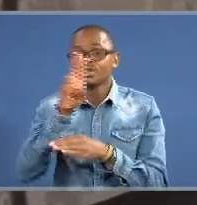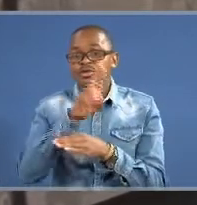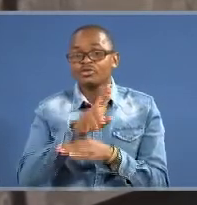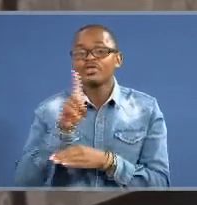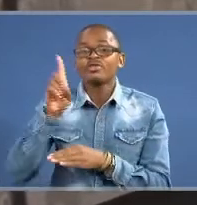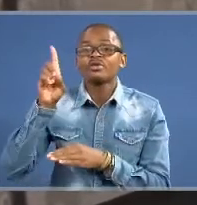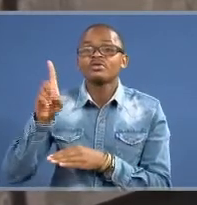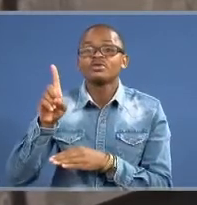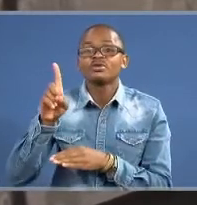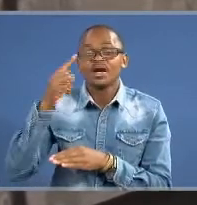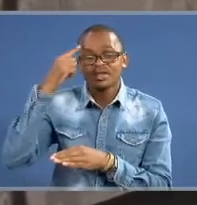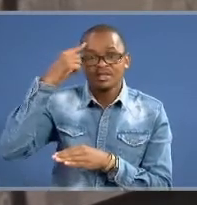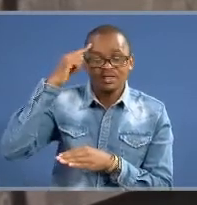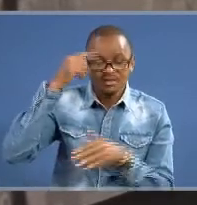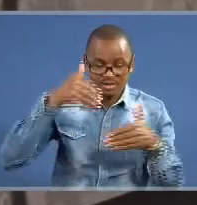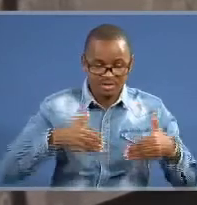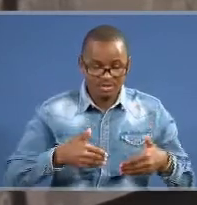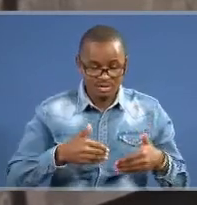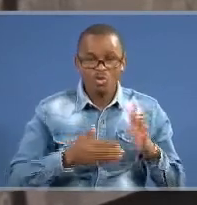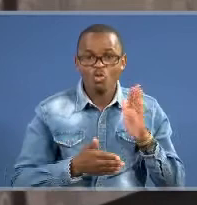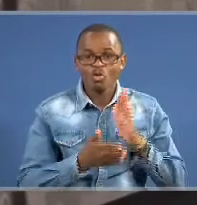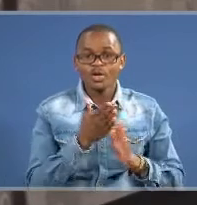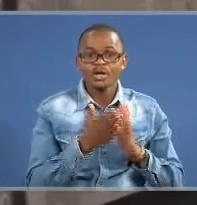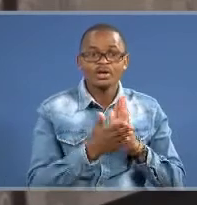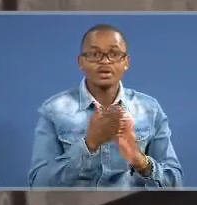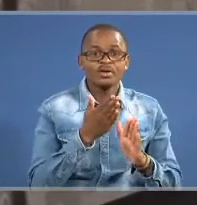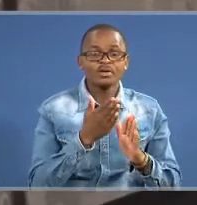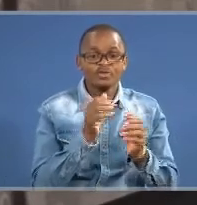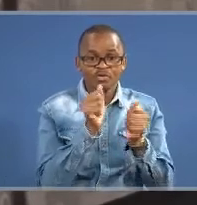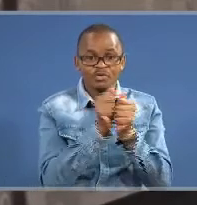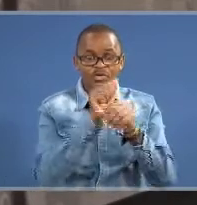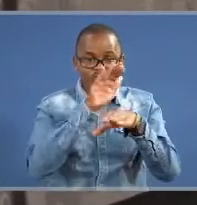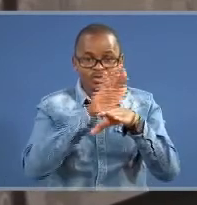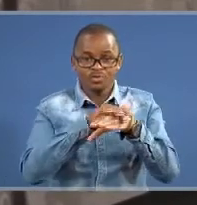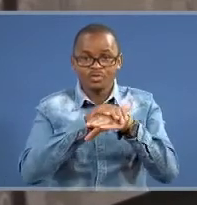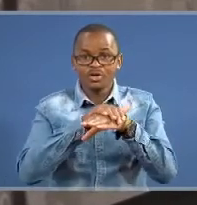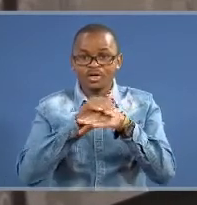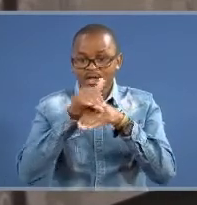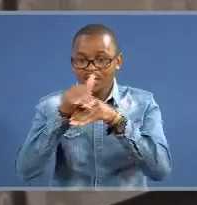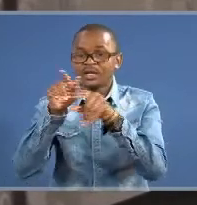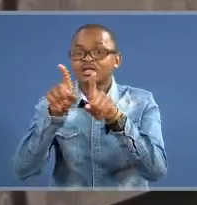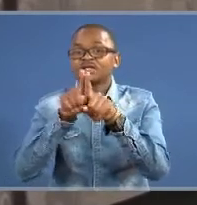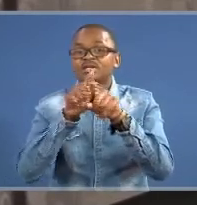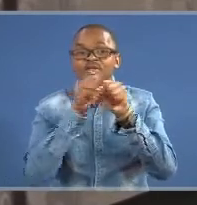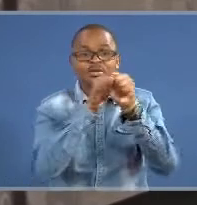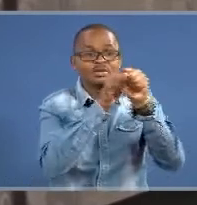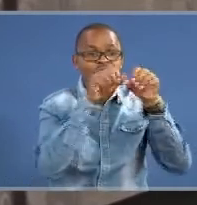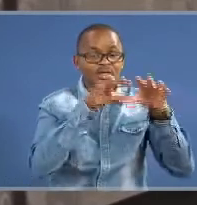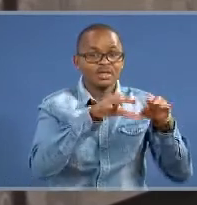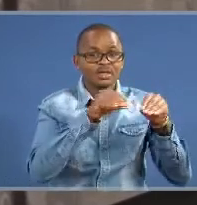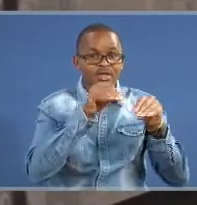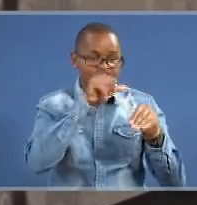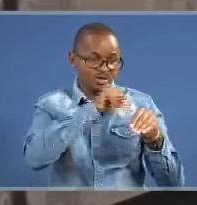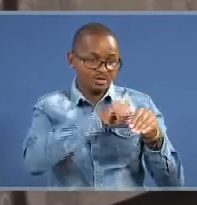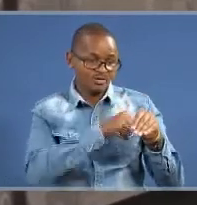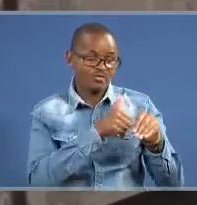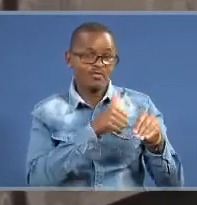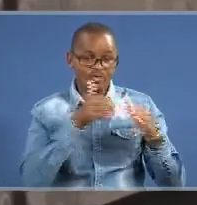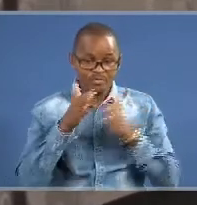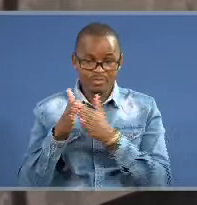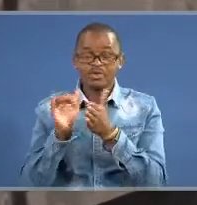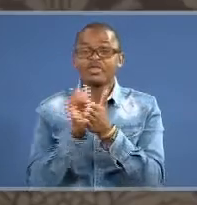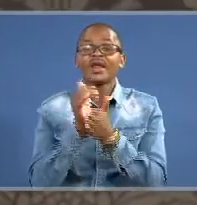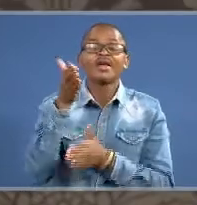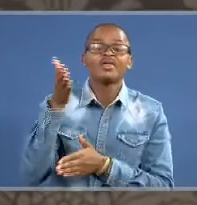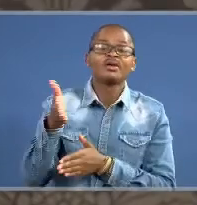are there, I think the youth can quickly, with the right guidance and support, take advantage of the opportunities that